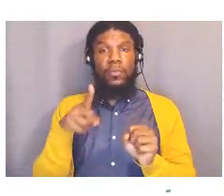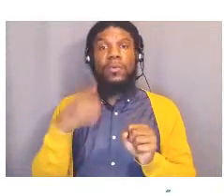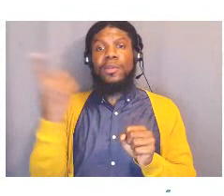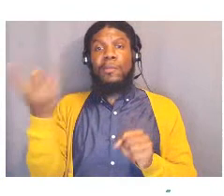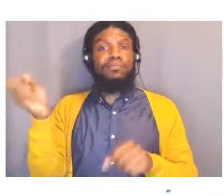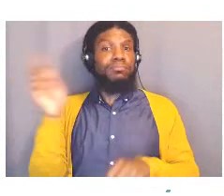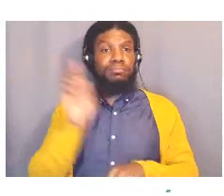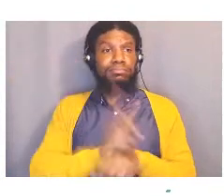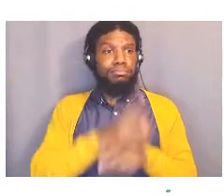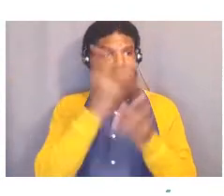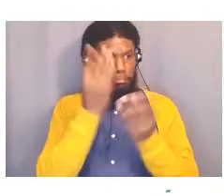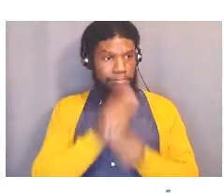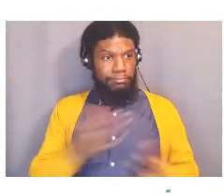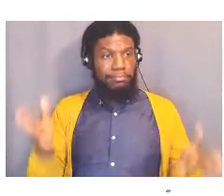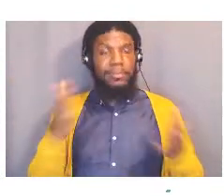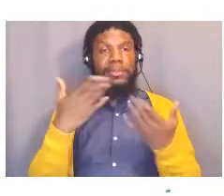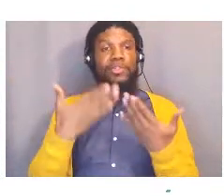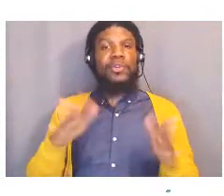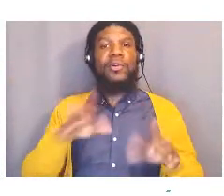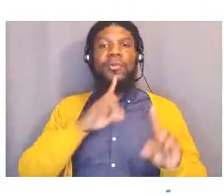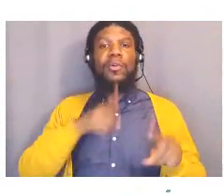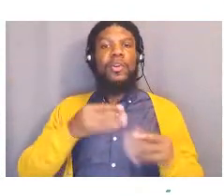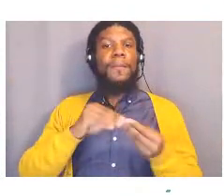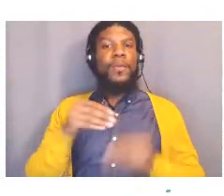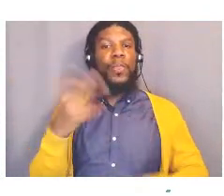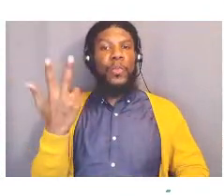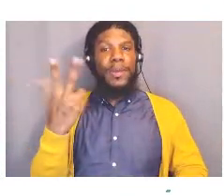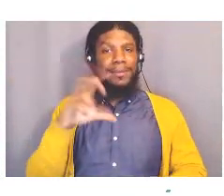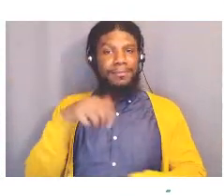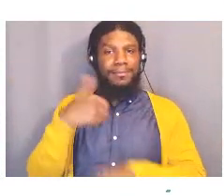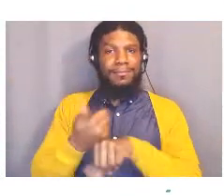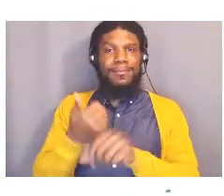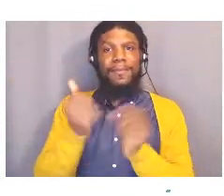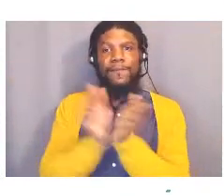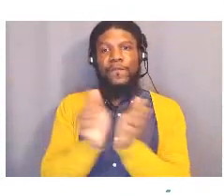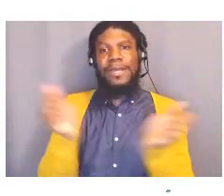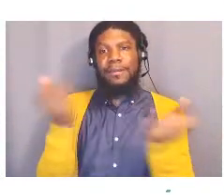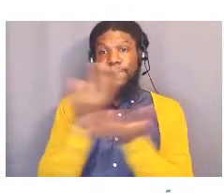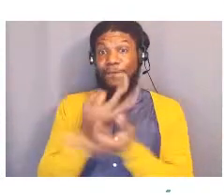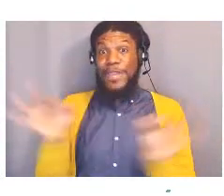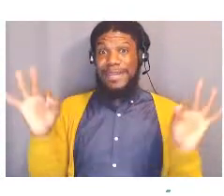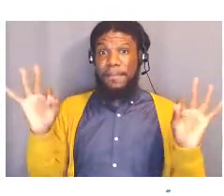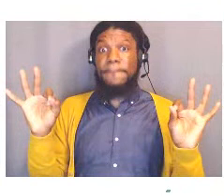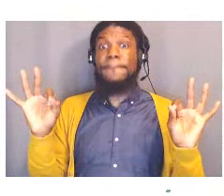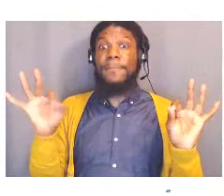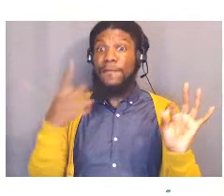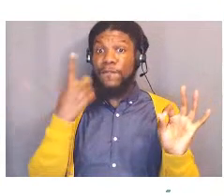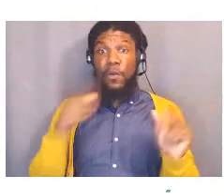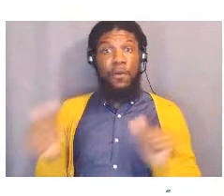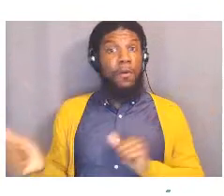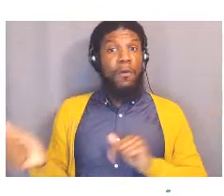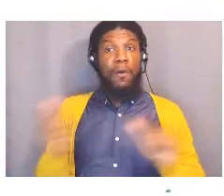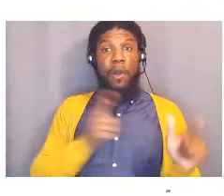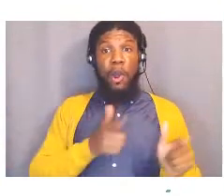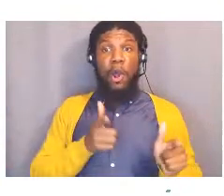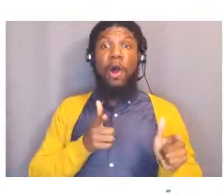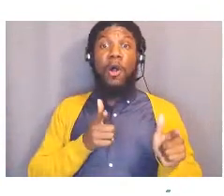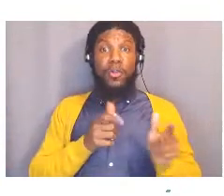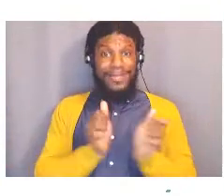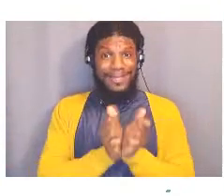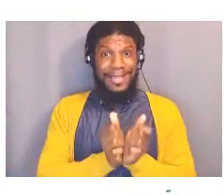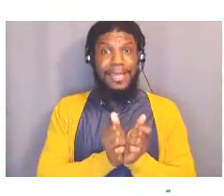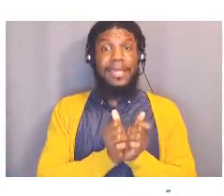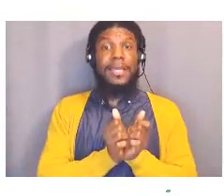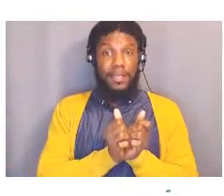General Order No. 3, which established freedom for all remaining enslaved